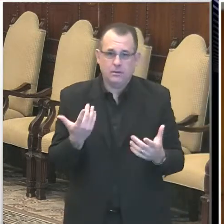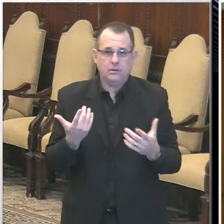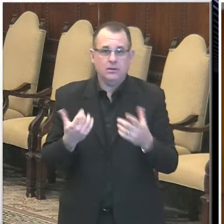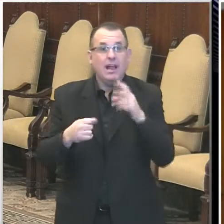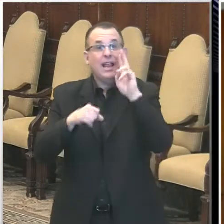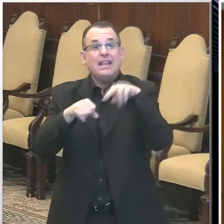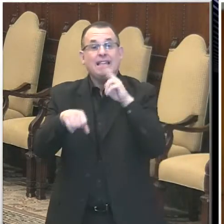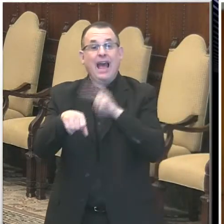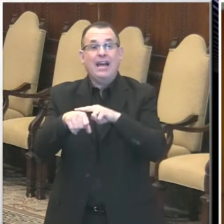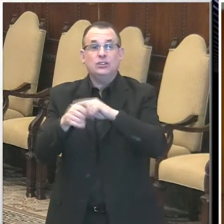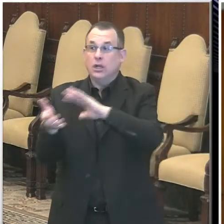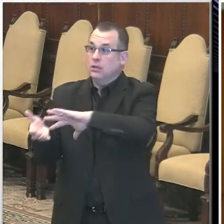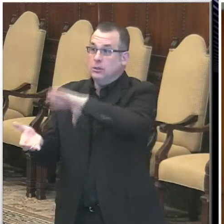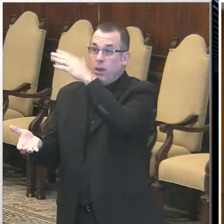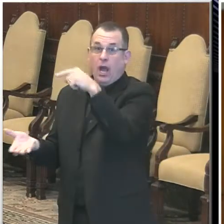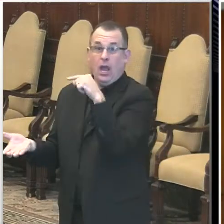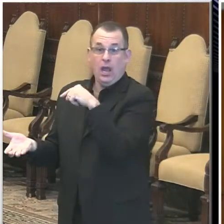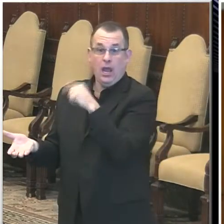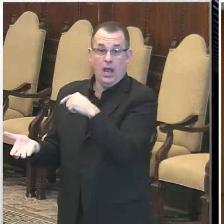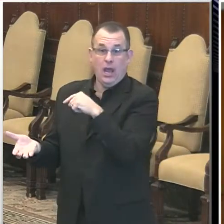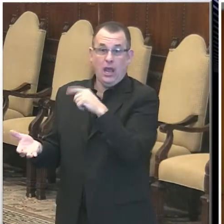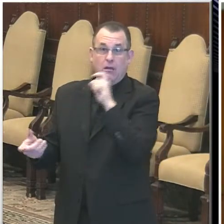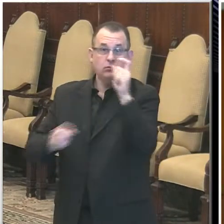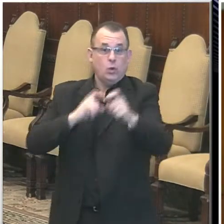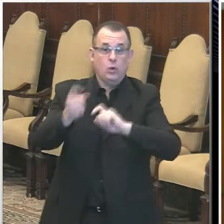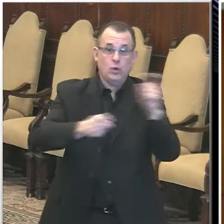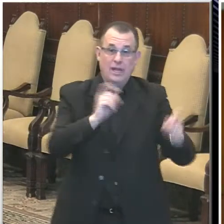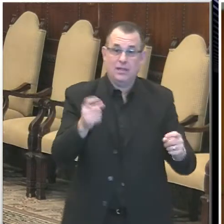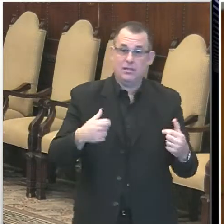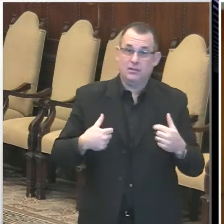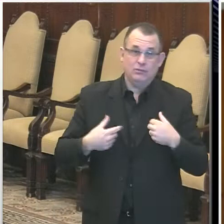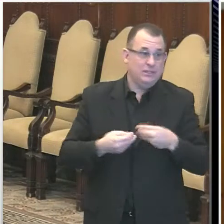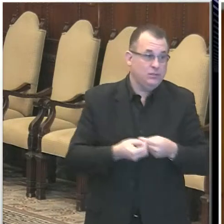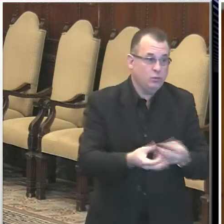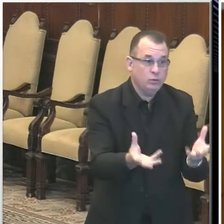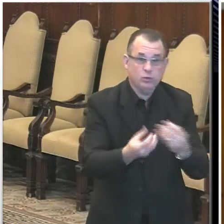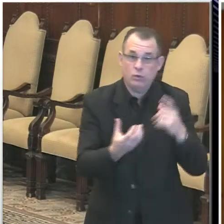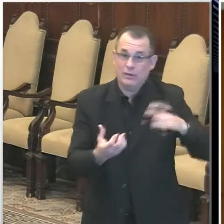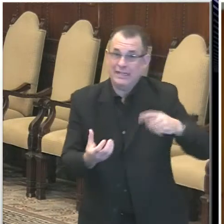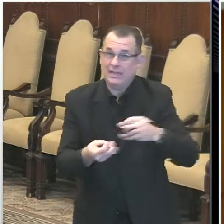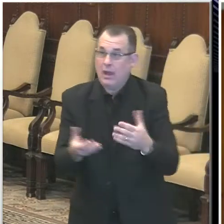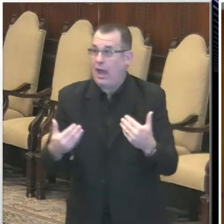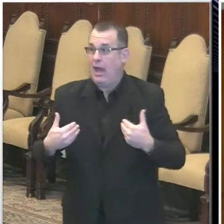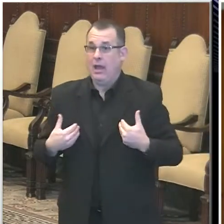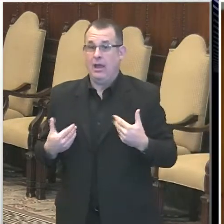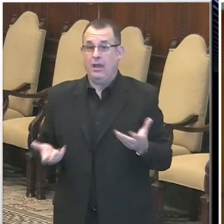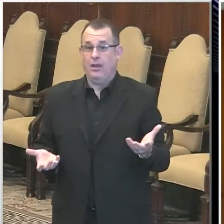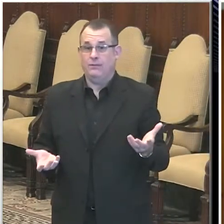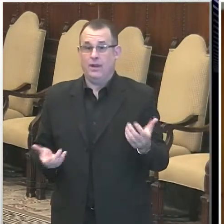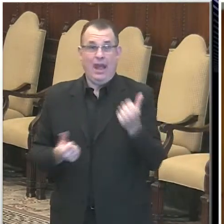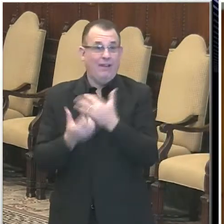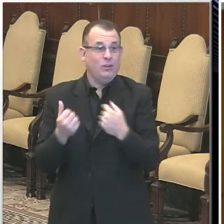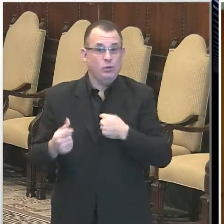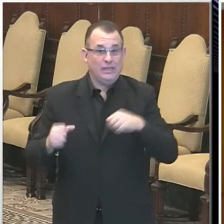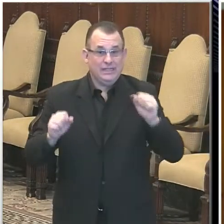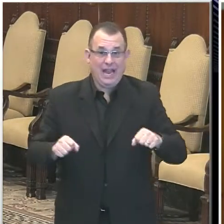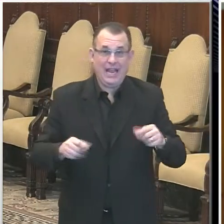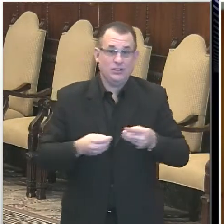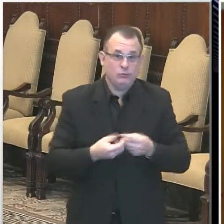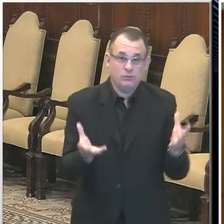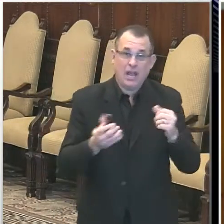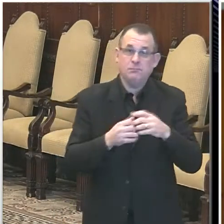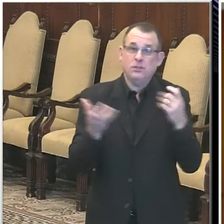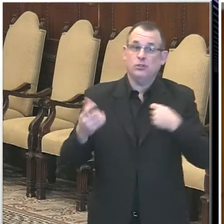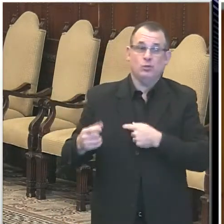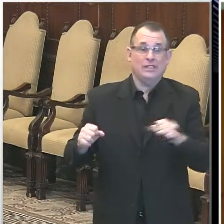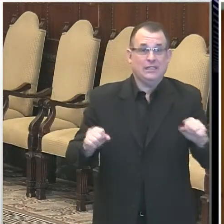We're distributing everything we have to healthcare facilities, with hospitals and nursing homes being first. So doing everything we can to supply people, protect people as much as possible. But